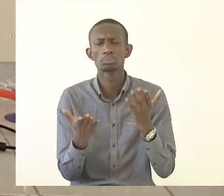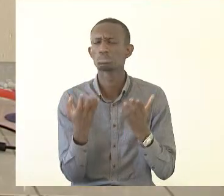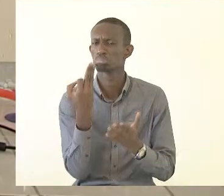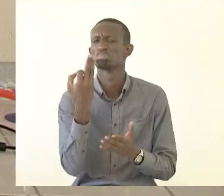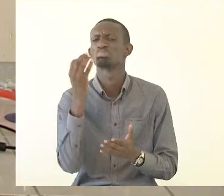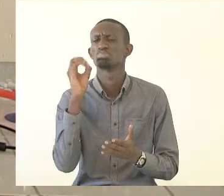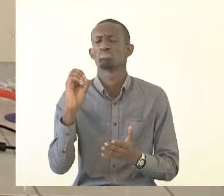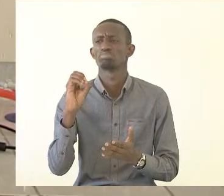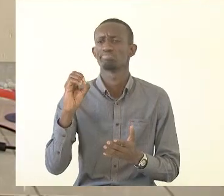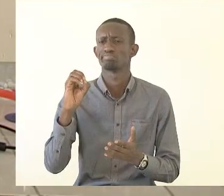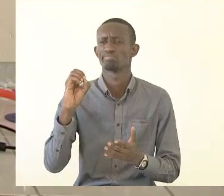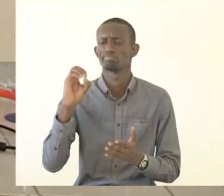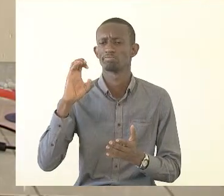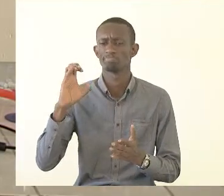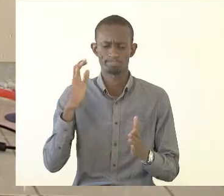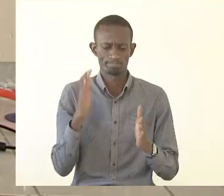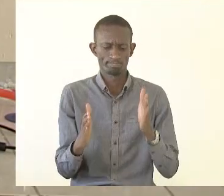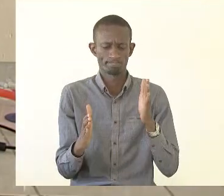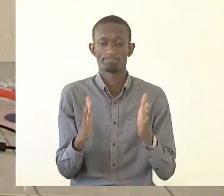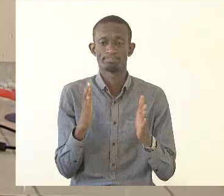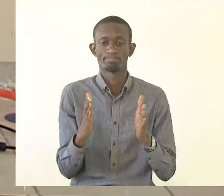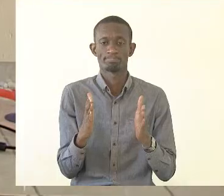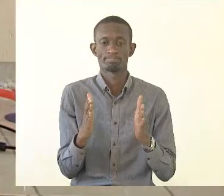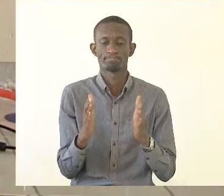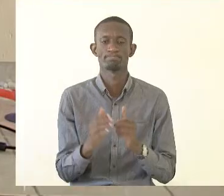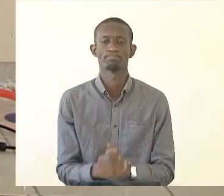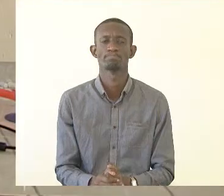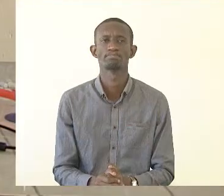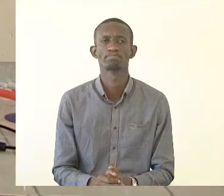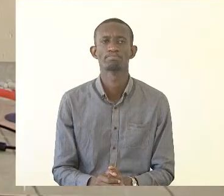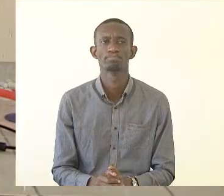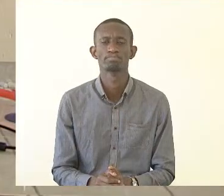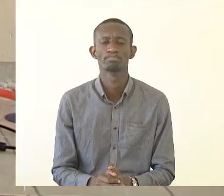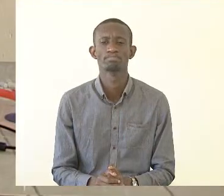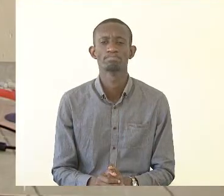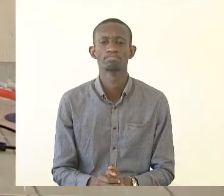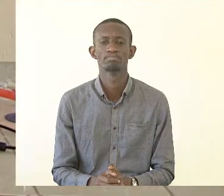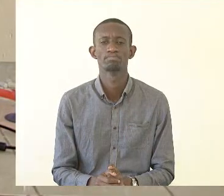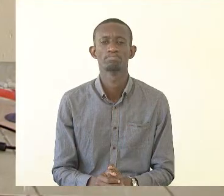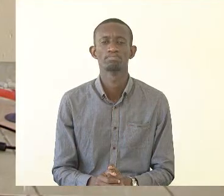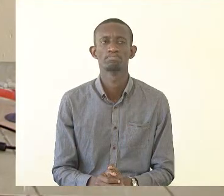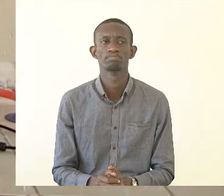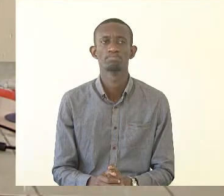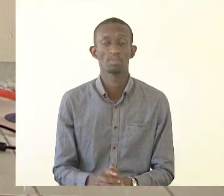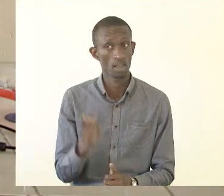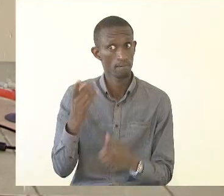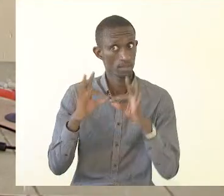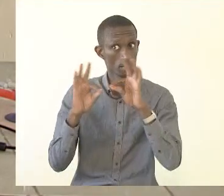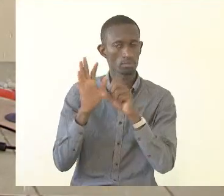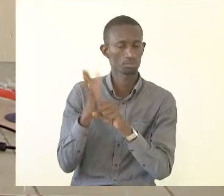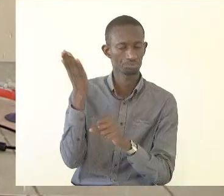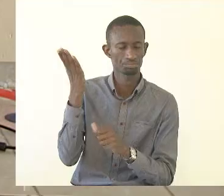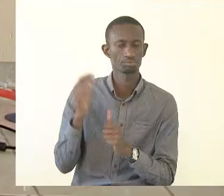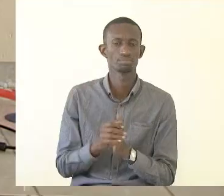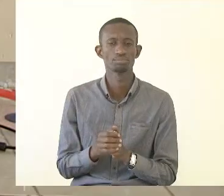And presence of the acid is also important, but the most important here, so sulfuric acid can also